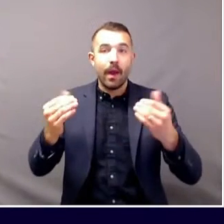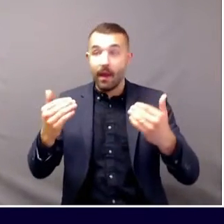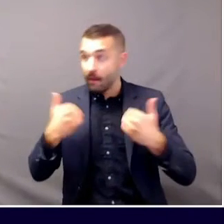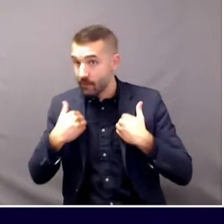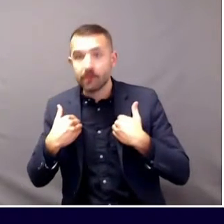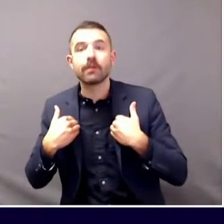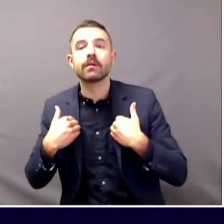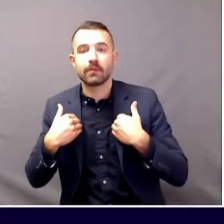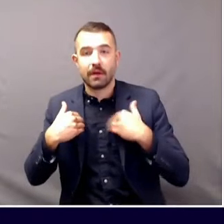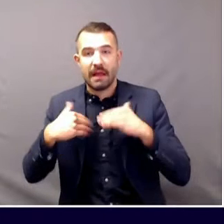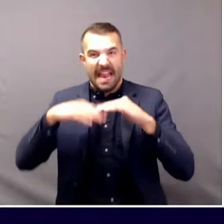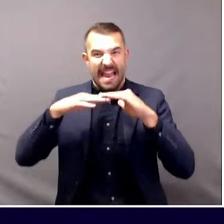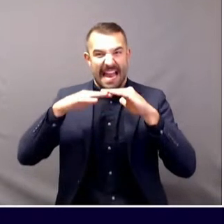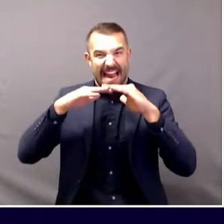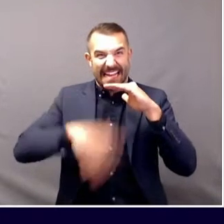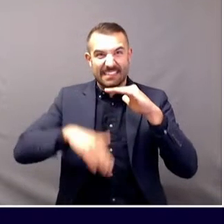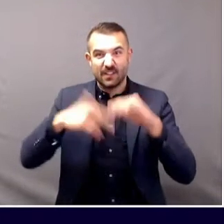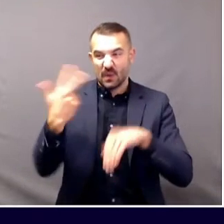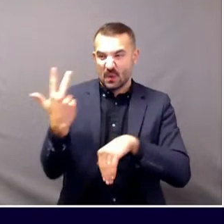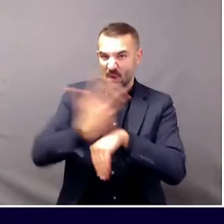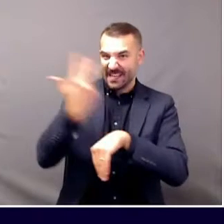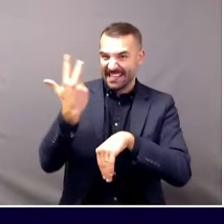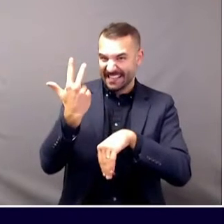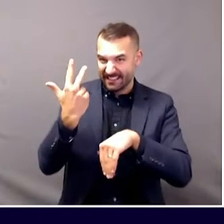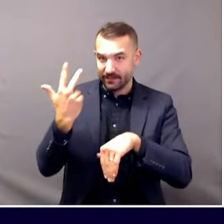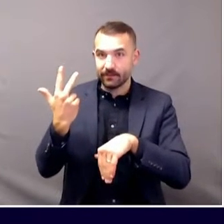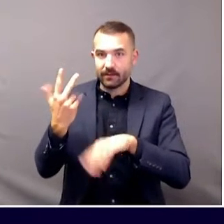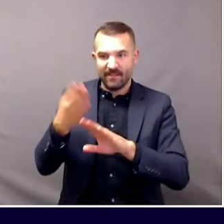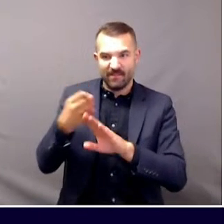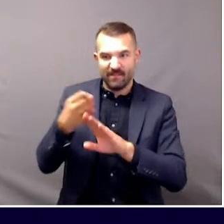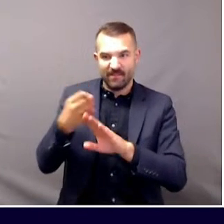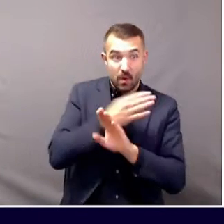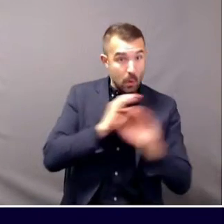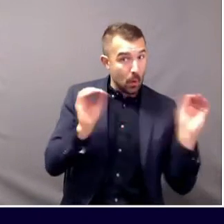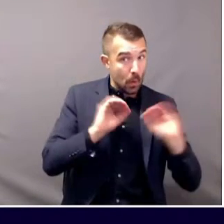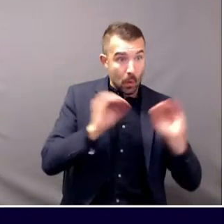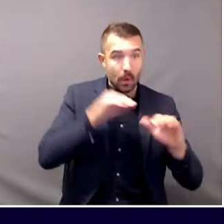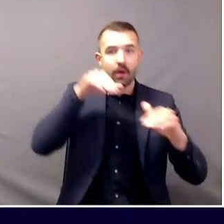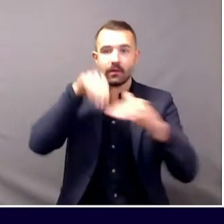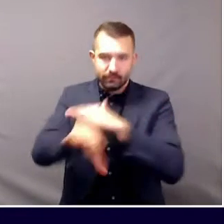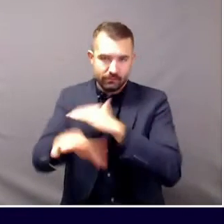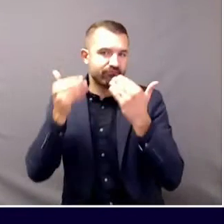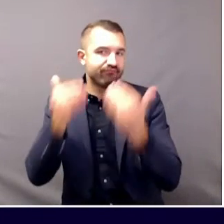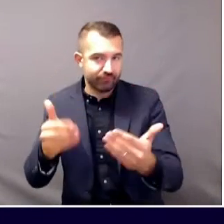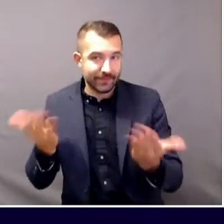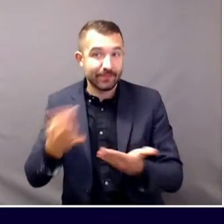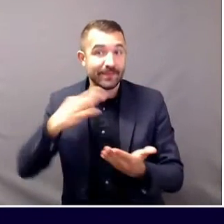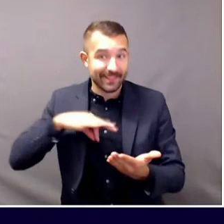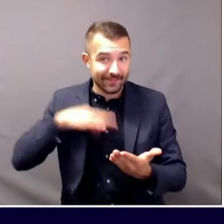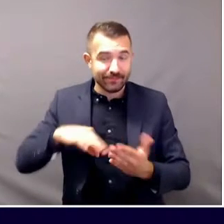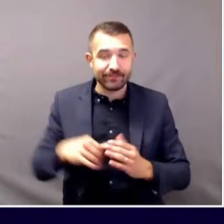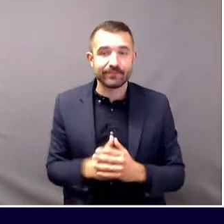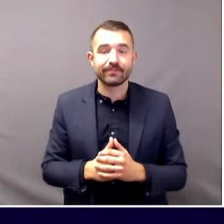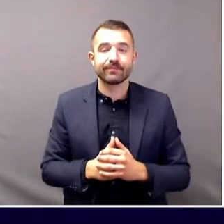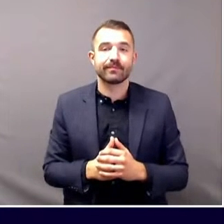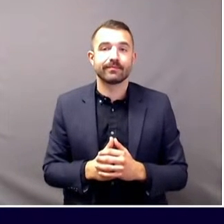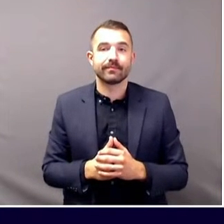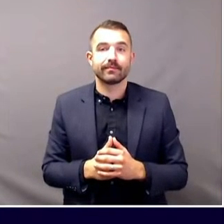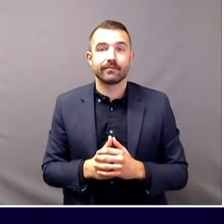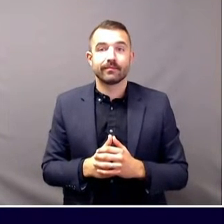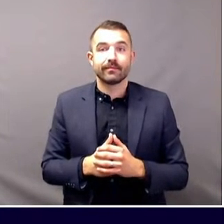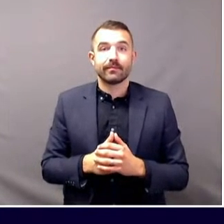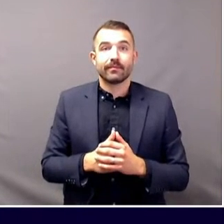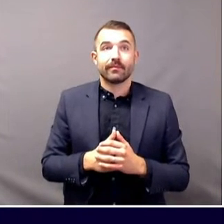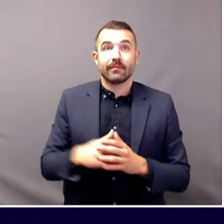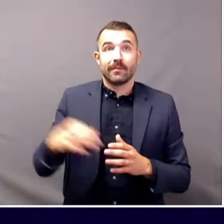than 72 hours prior to arrival in Maine. The same protocol applies to Maine residents returning from